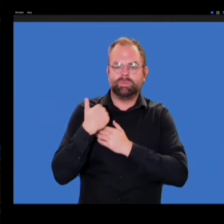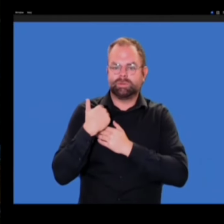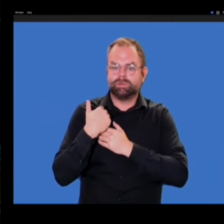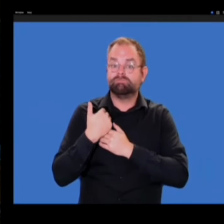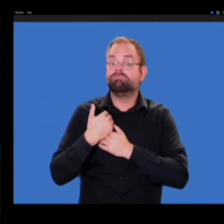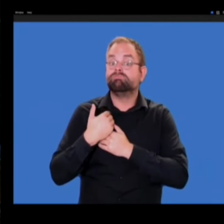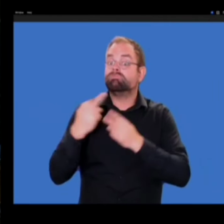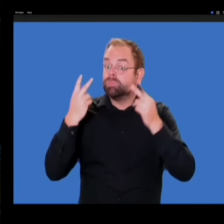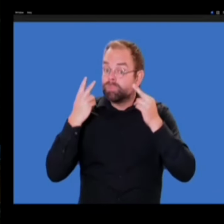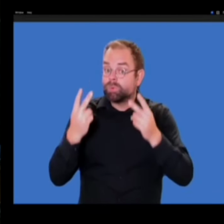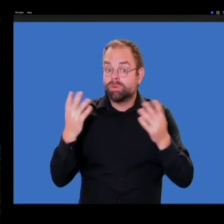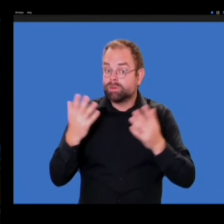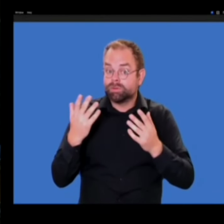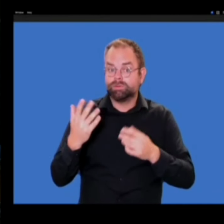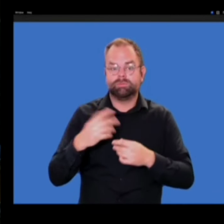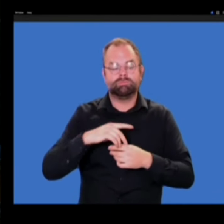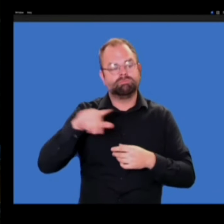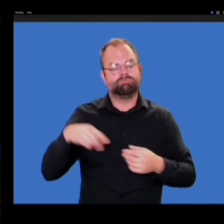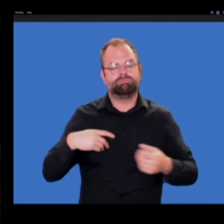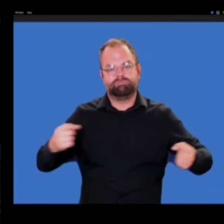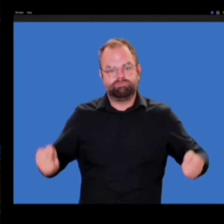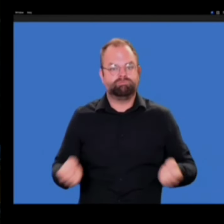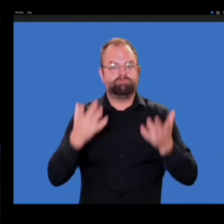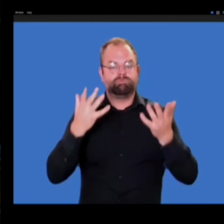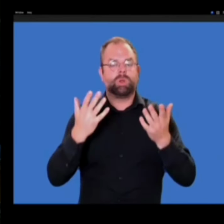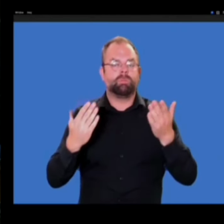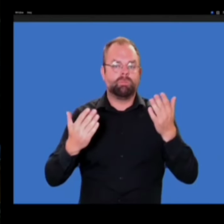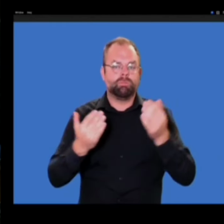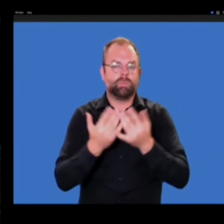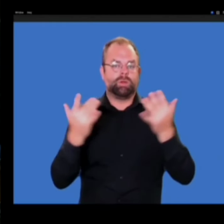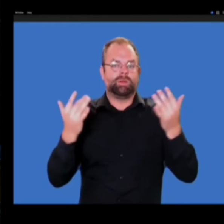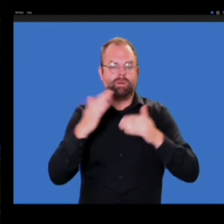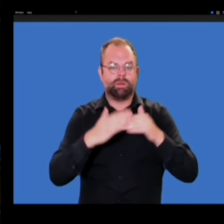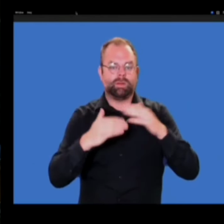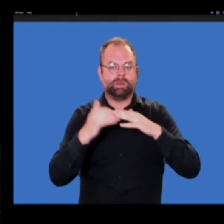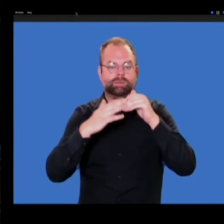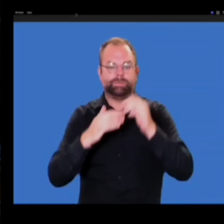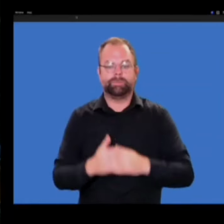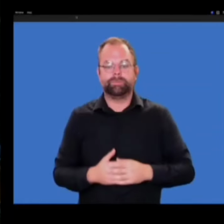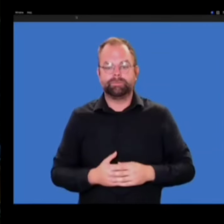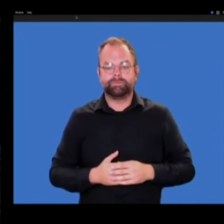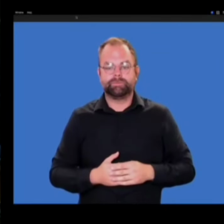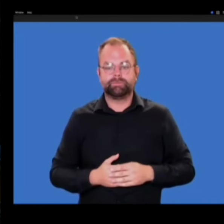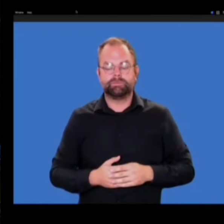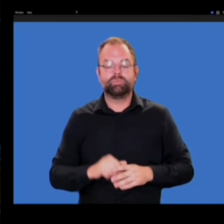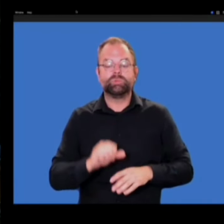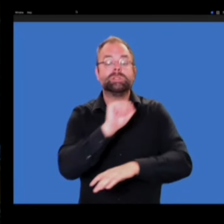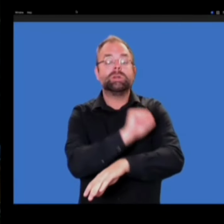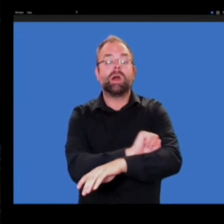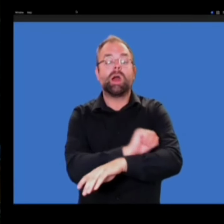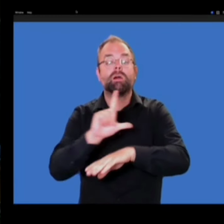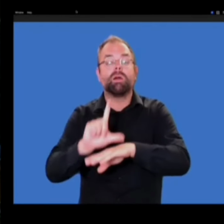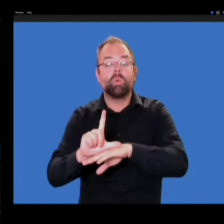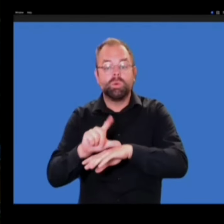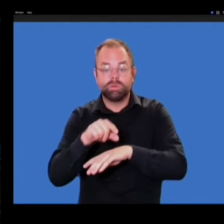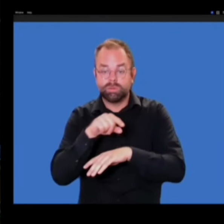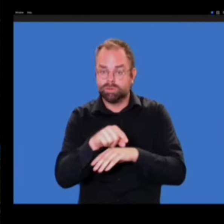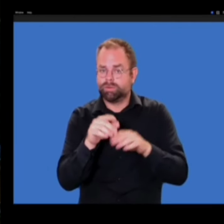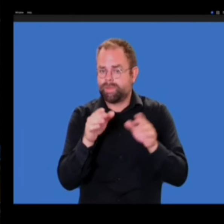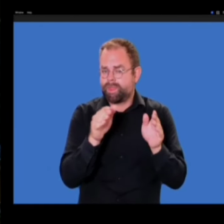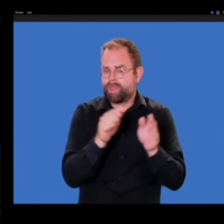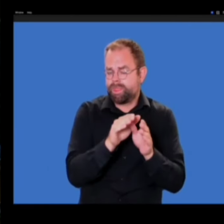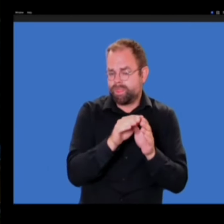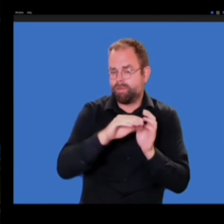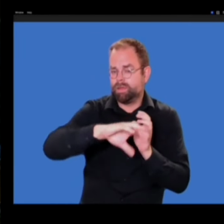conflict firsthand. We know too well the devastating effects of instability, but we also